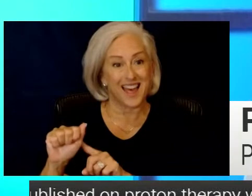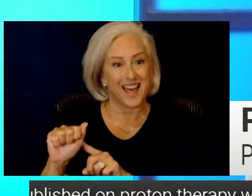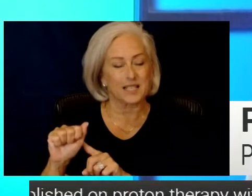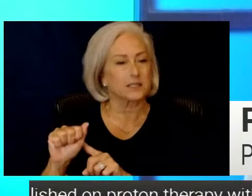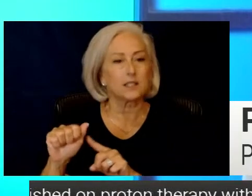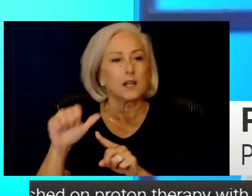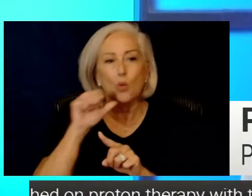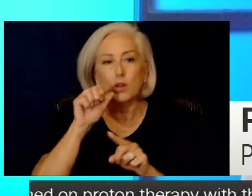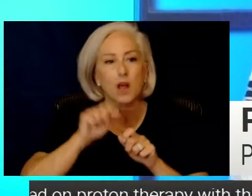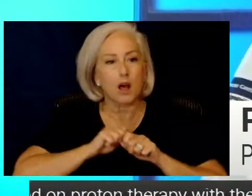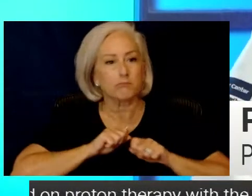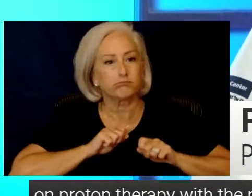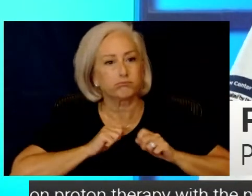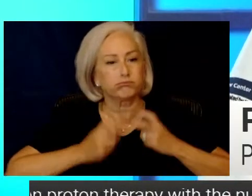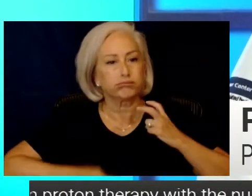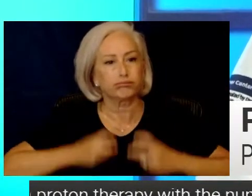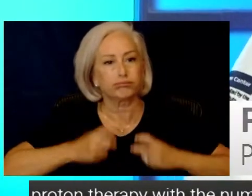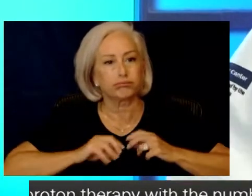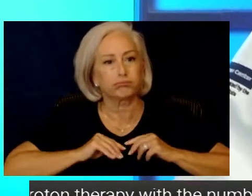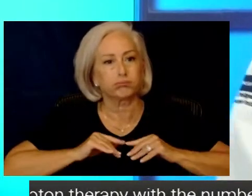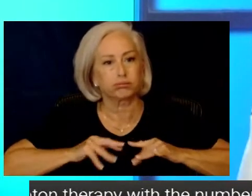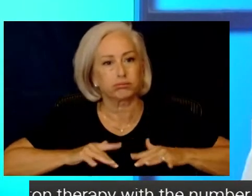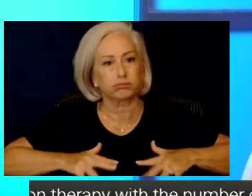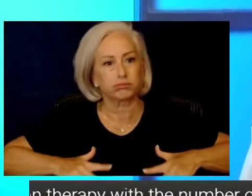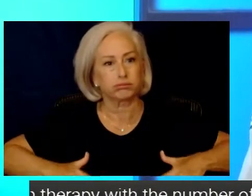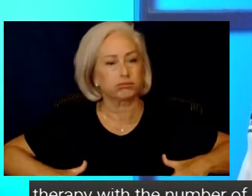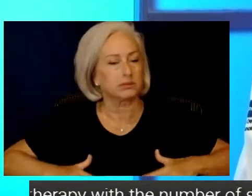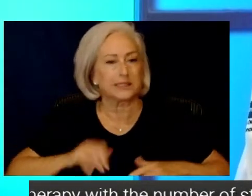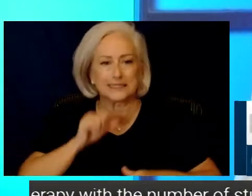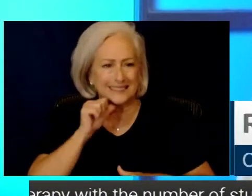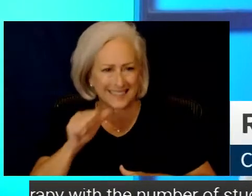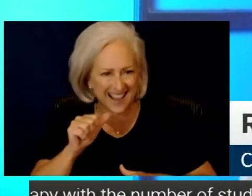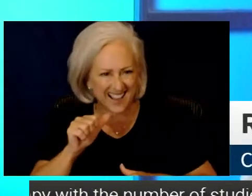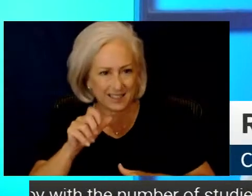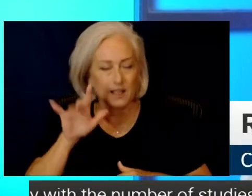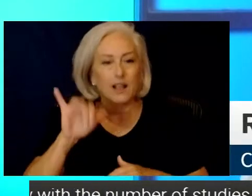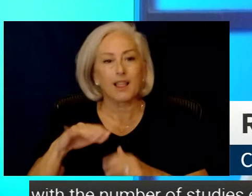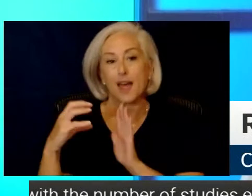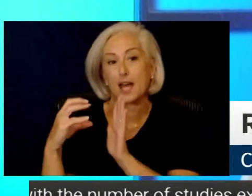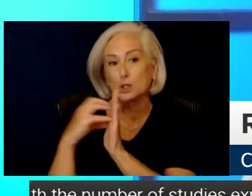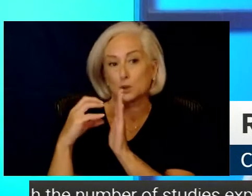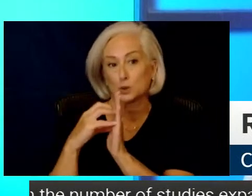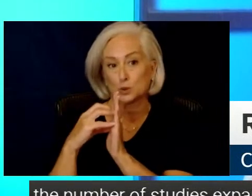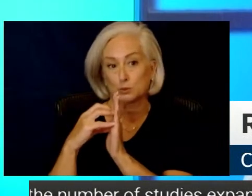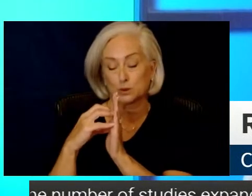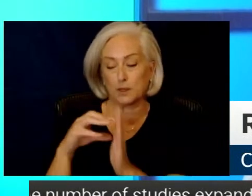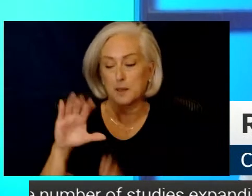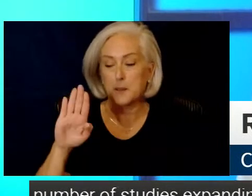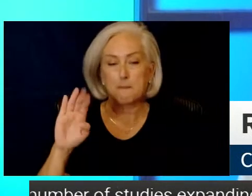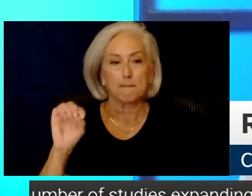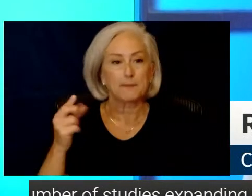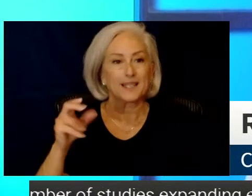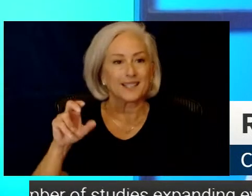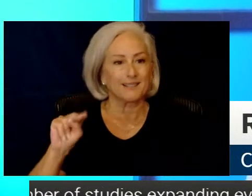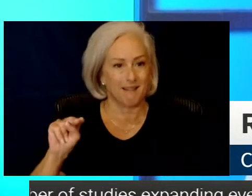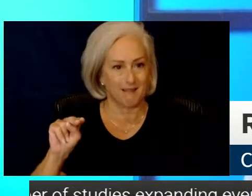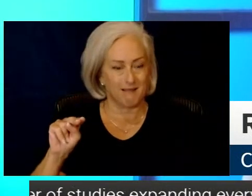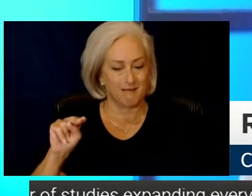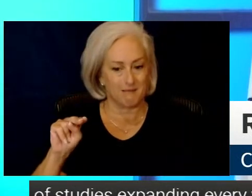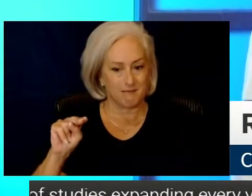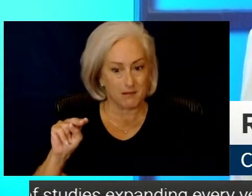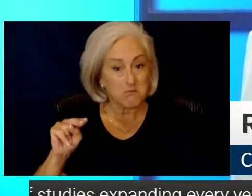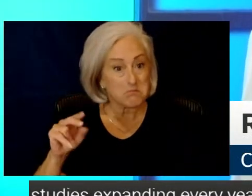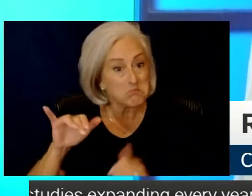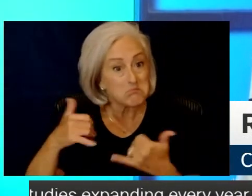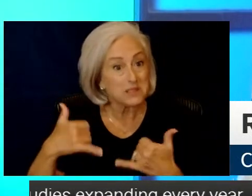elsewhere. But these, what we call benign tumors, can still grow and really cause problems for an individual. So a